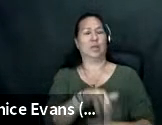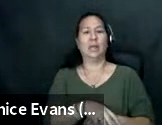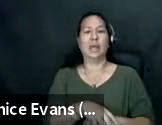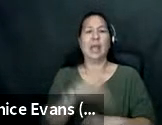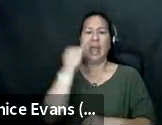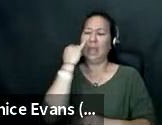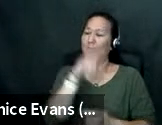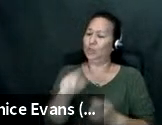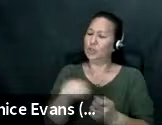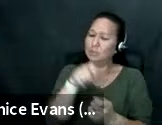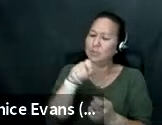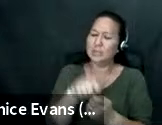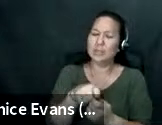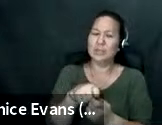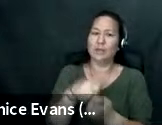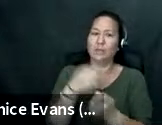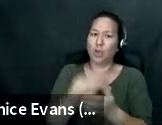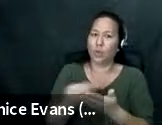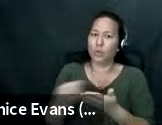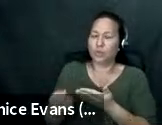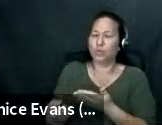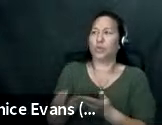resources, I